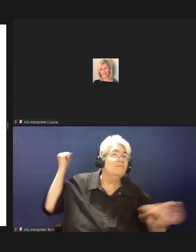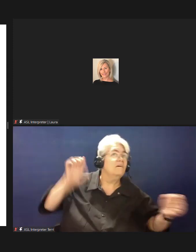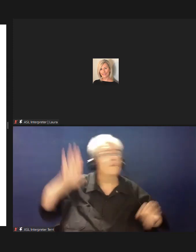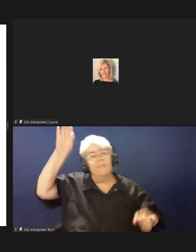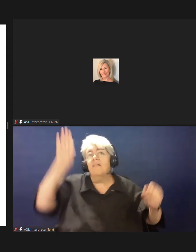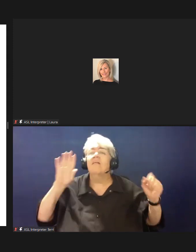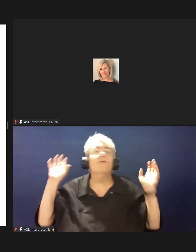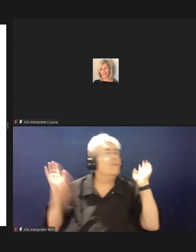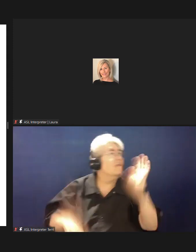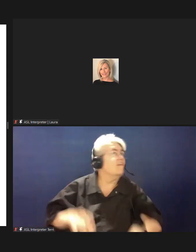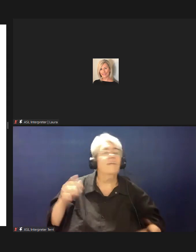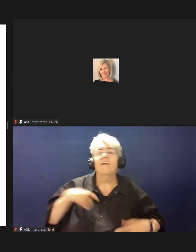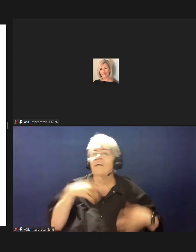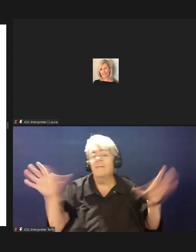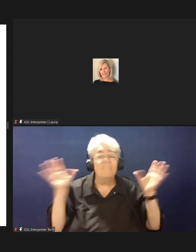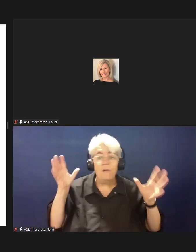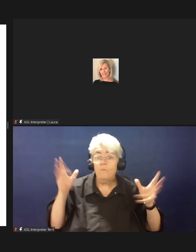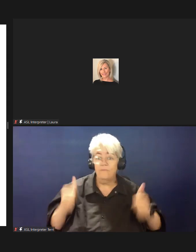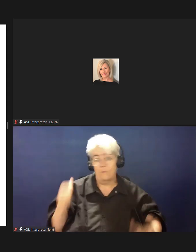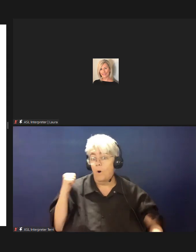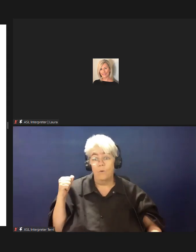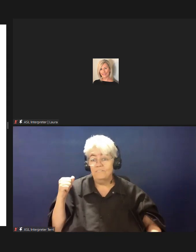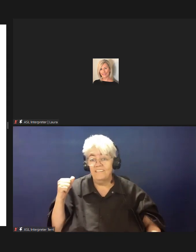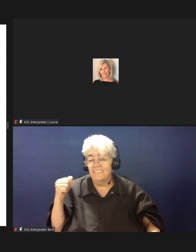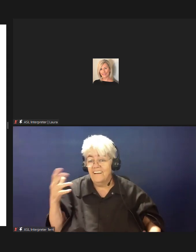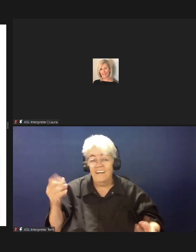we want to ensure that every child gets screened.